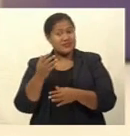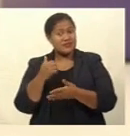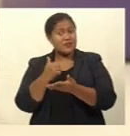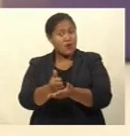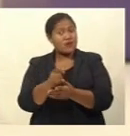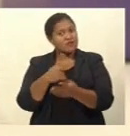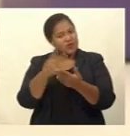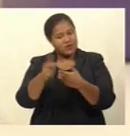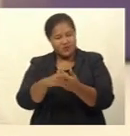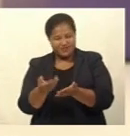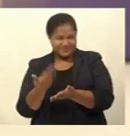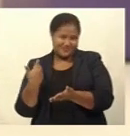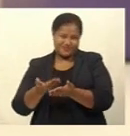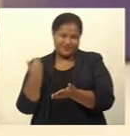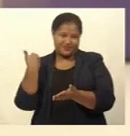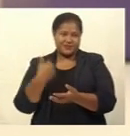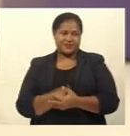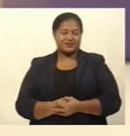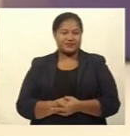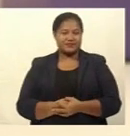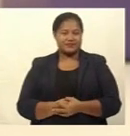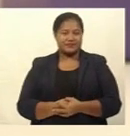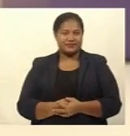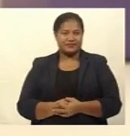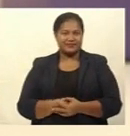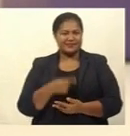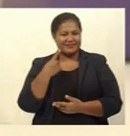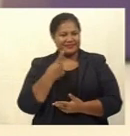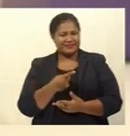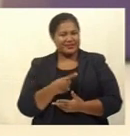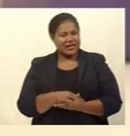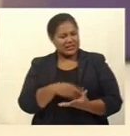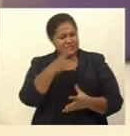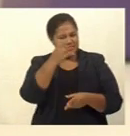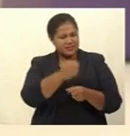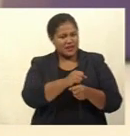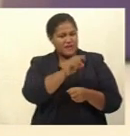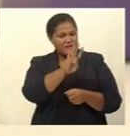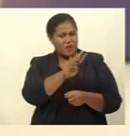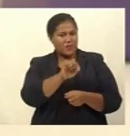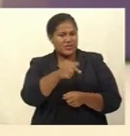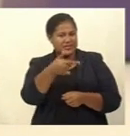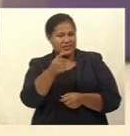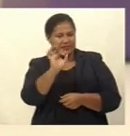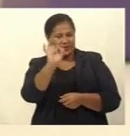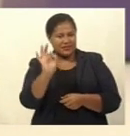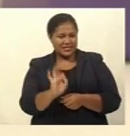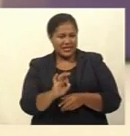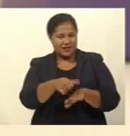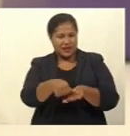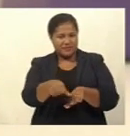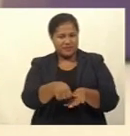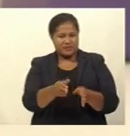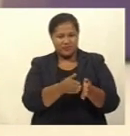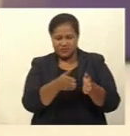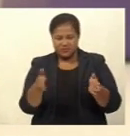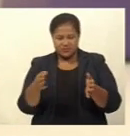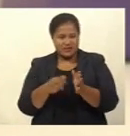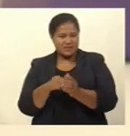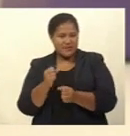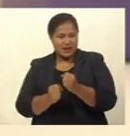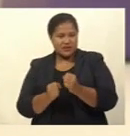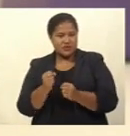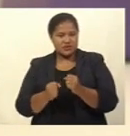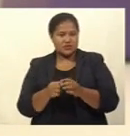programs. Figures showed total job ads grew 4.7% in April from March, while unemployment has fallen